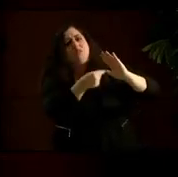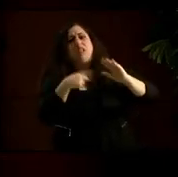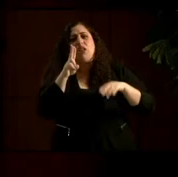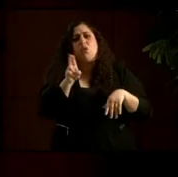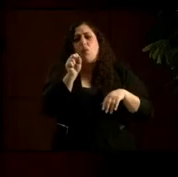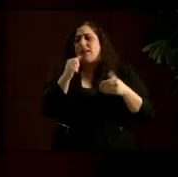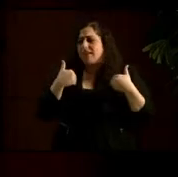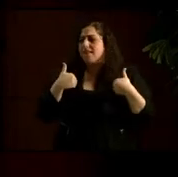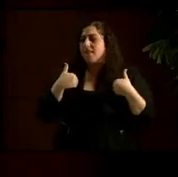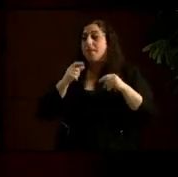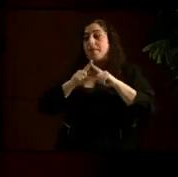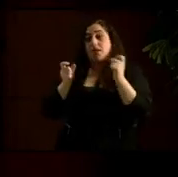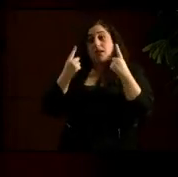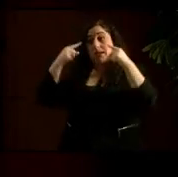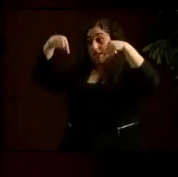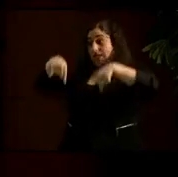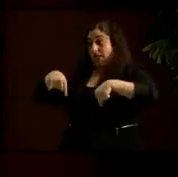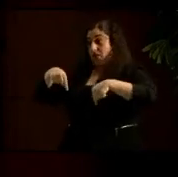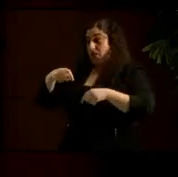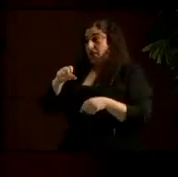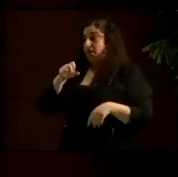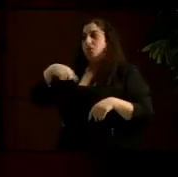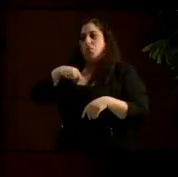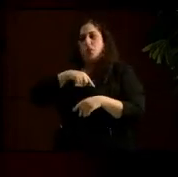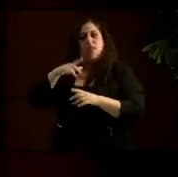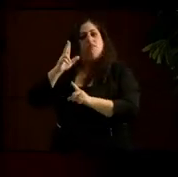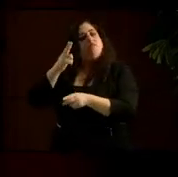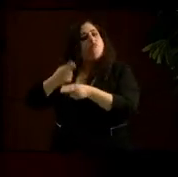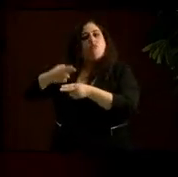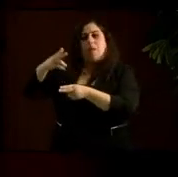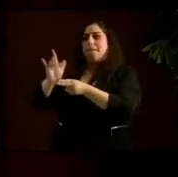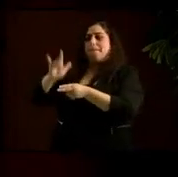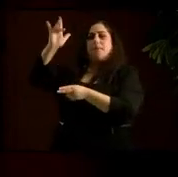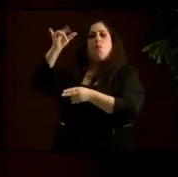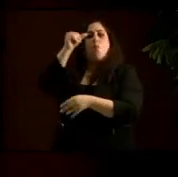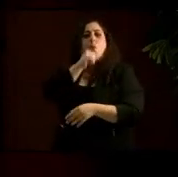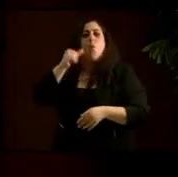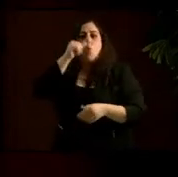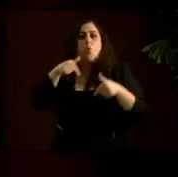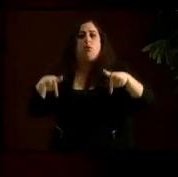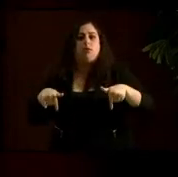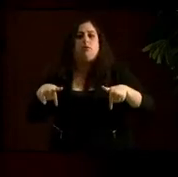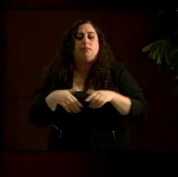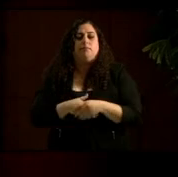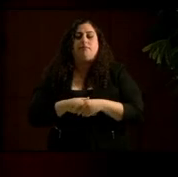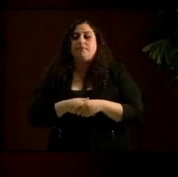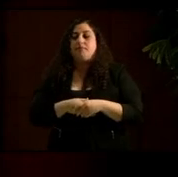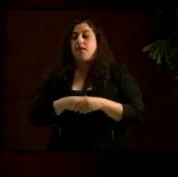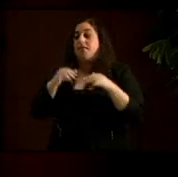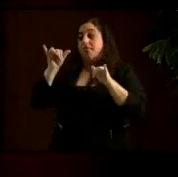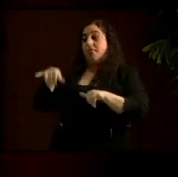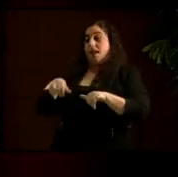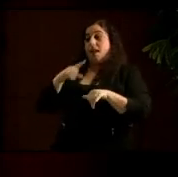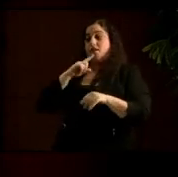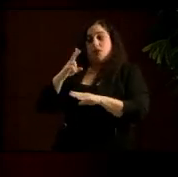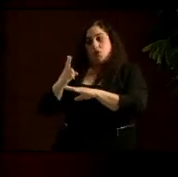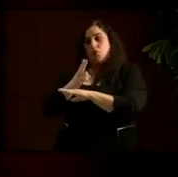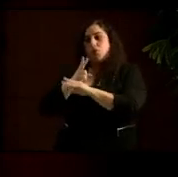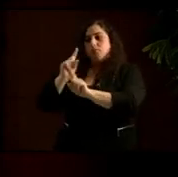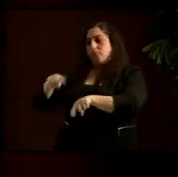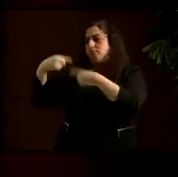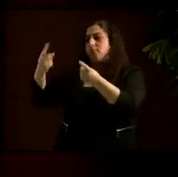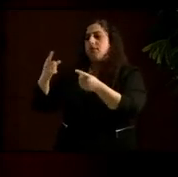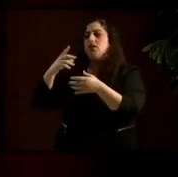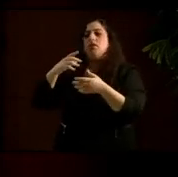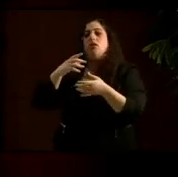like SDSU, which can create the synergistic elements needed to leverage these relationships for sustainable and